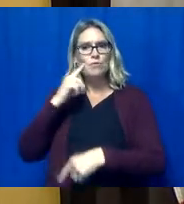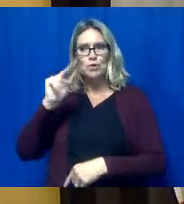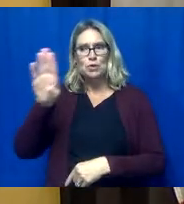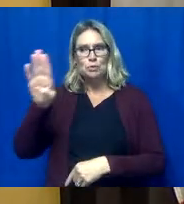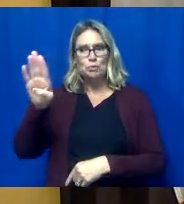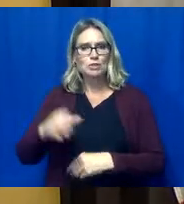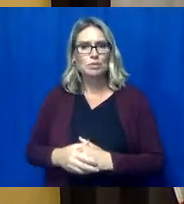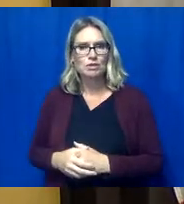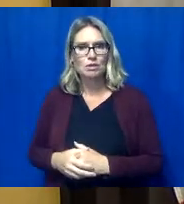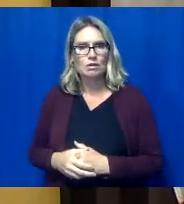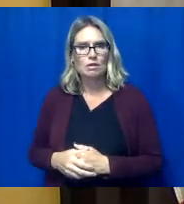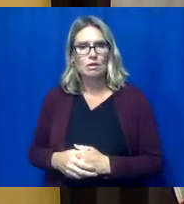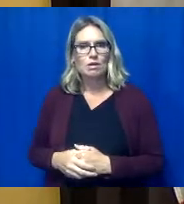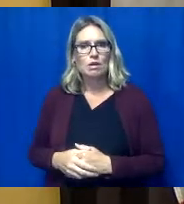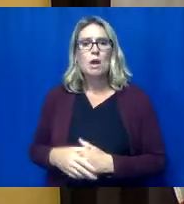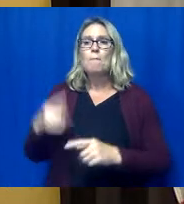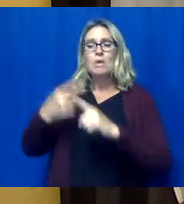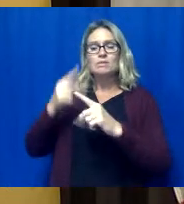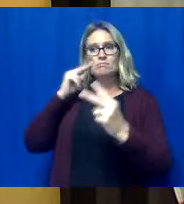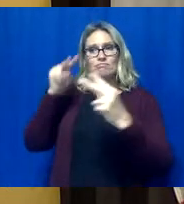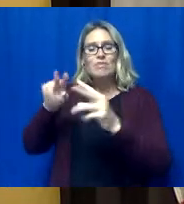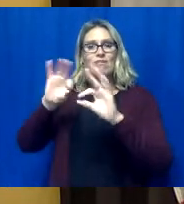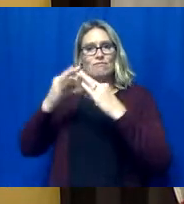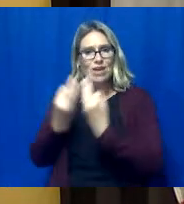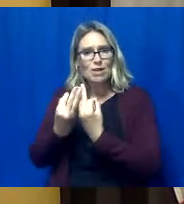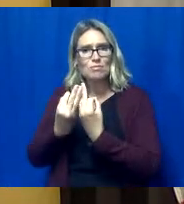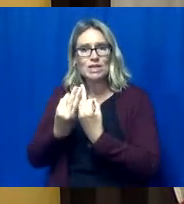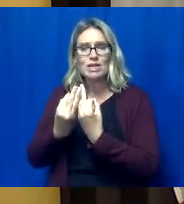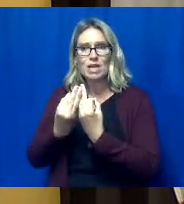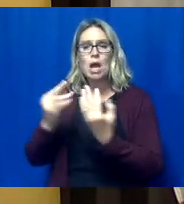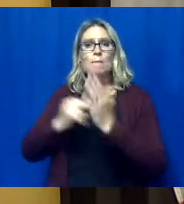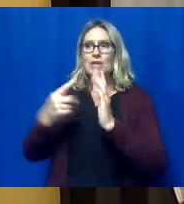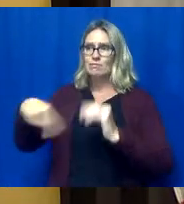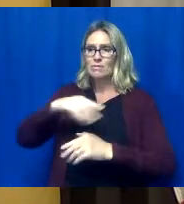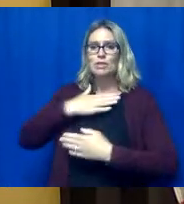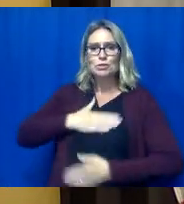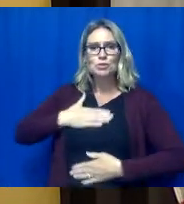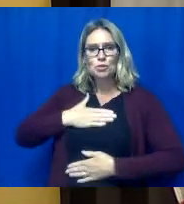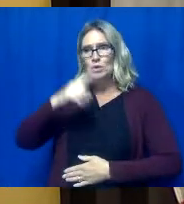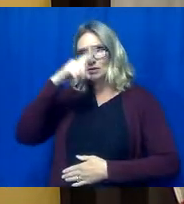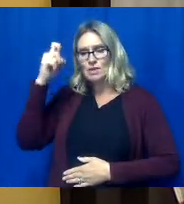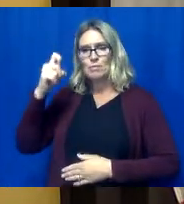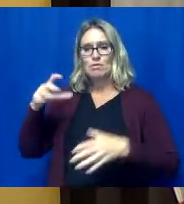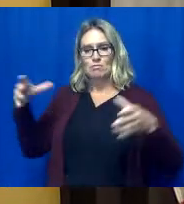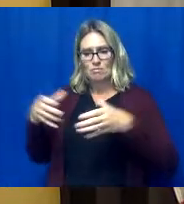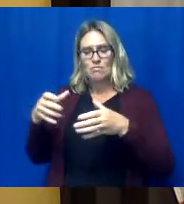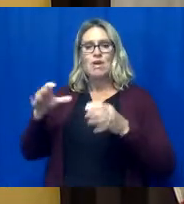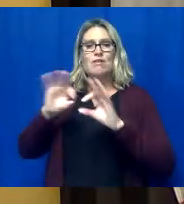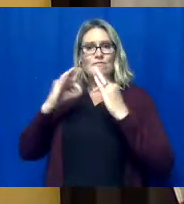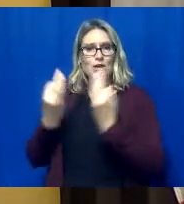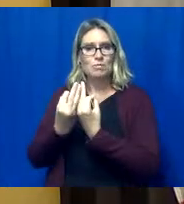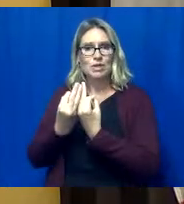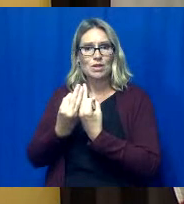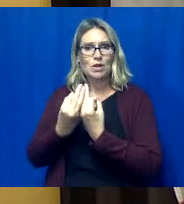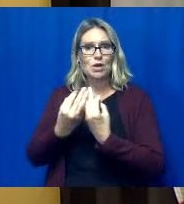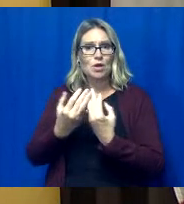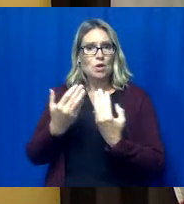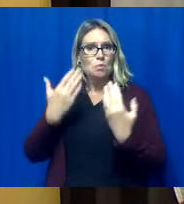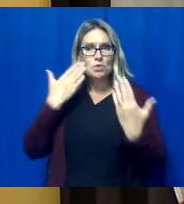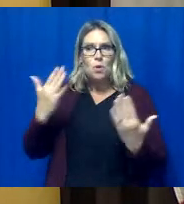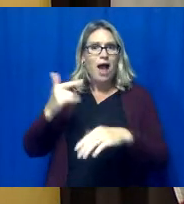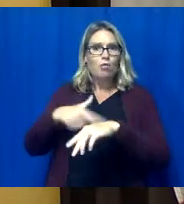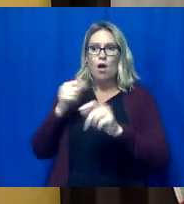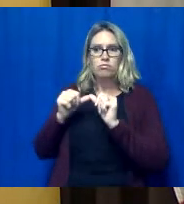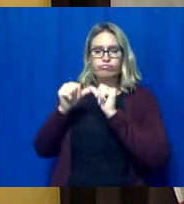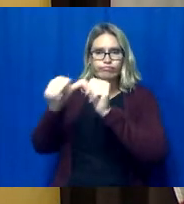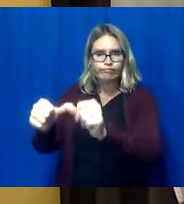us getting to see family again and to have a summer back with family, as we don't know how long this is going to ultimately last. And